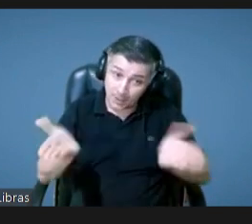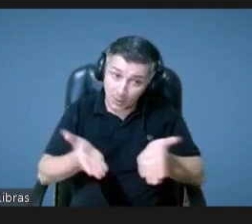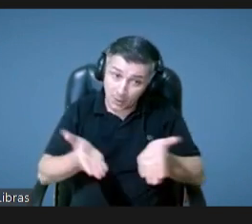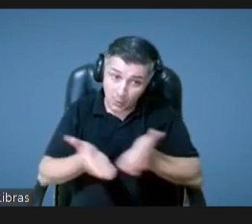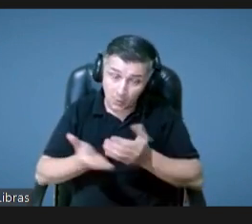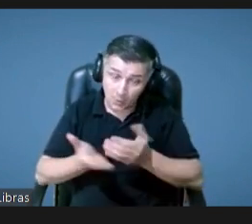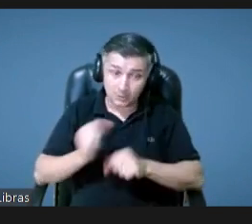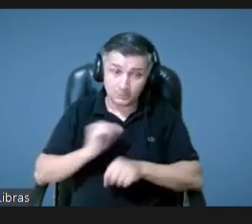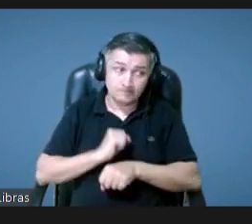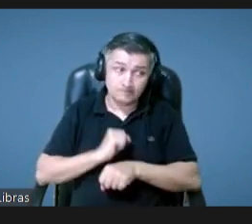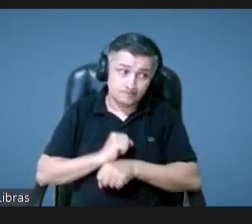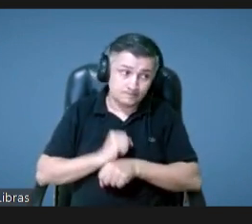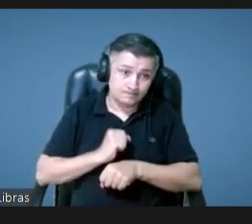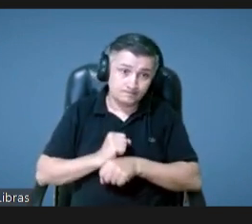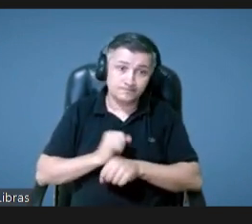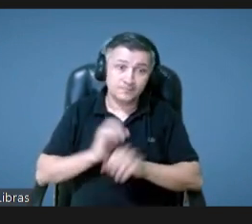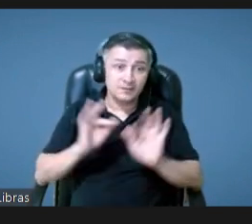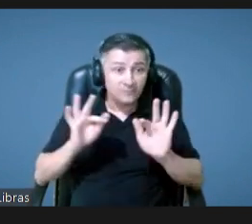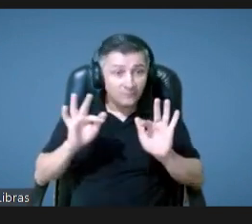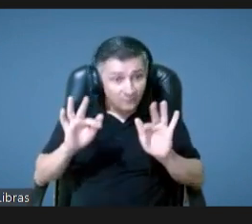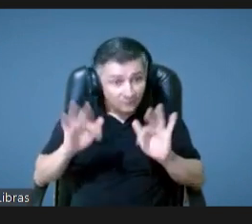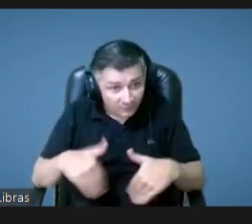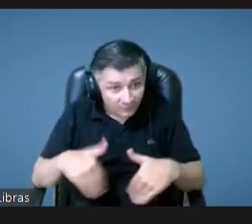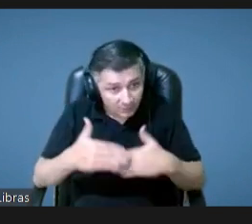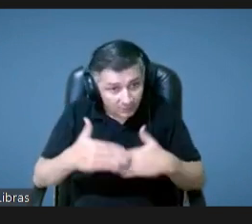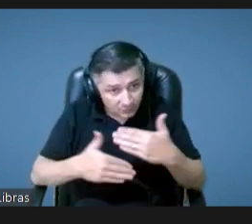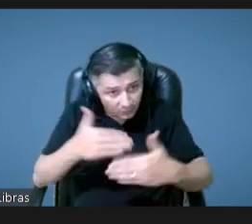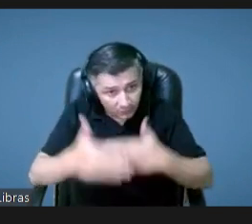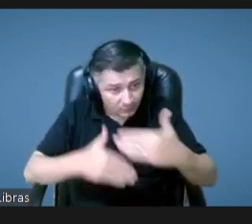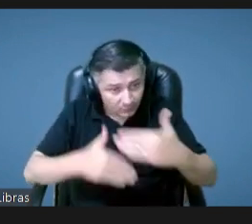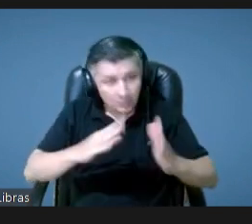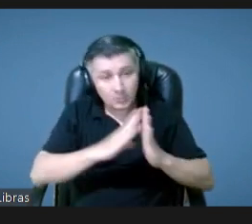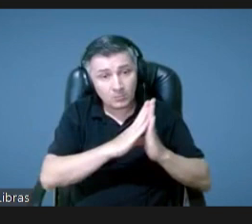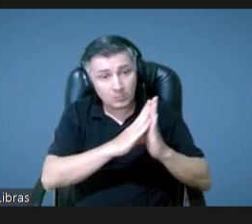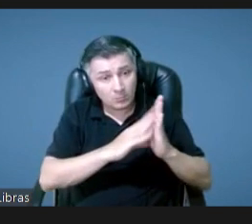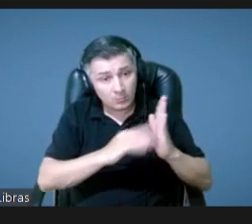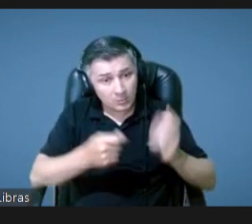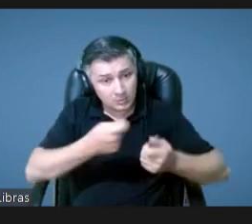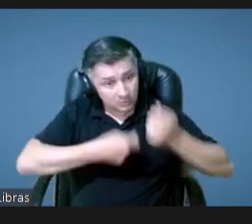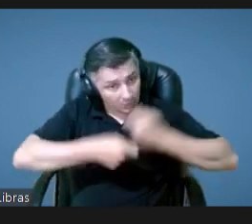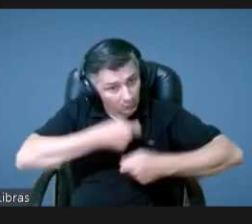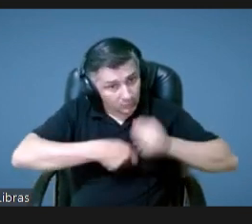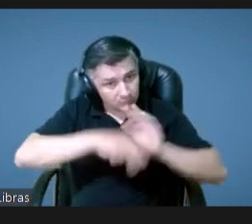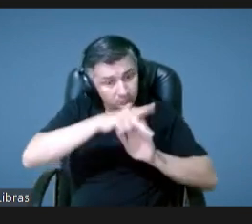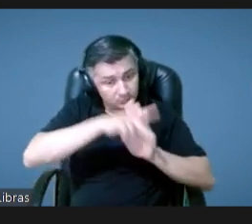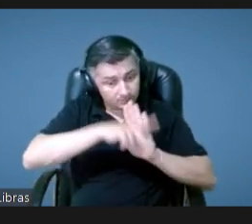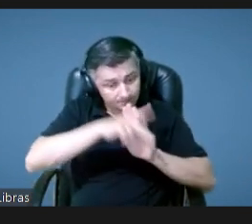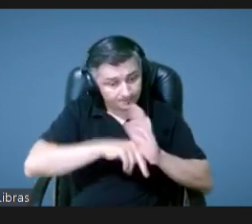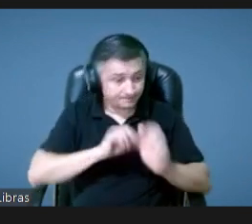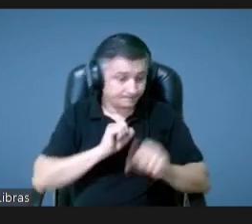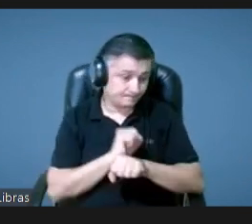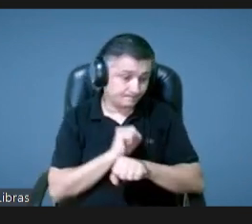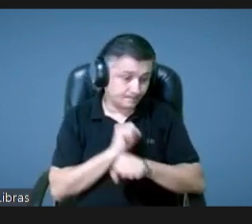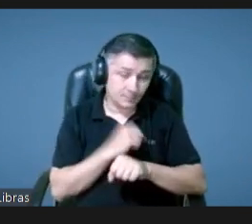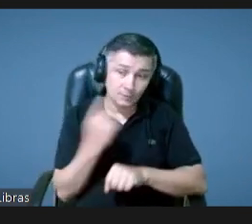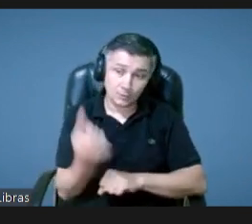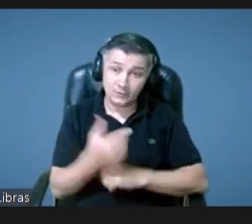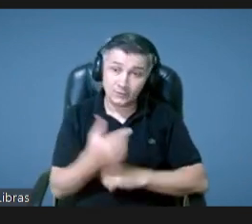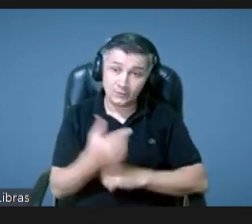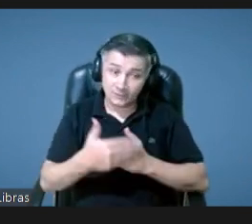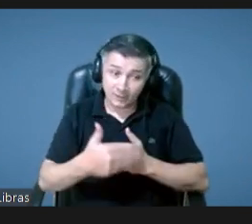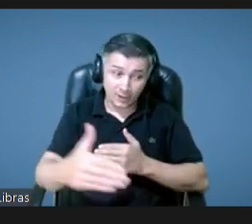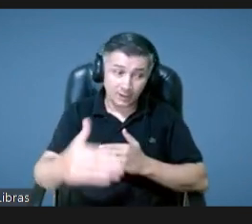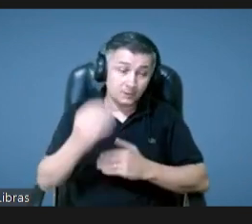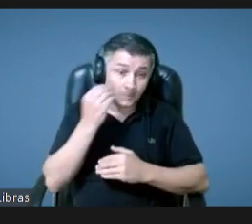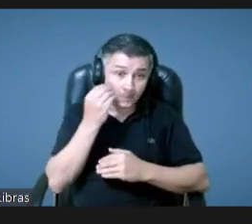land plots for our clients to build. Now we are finalizing the business model for this